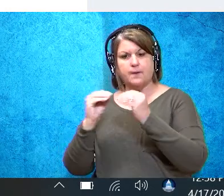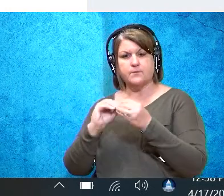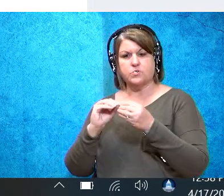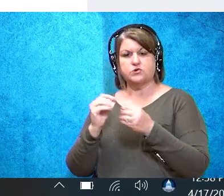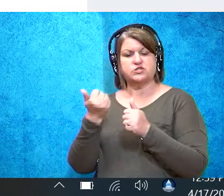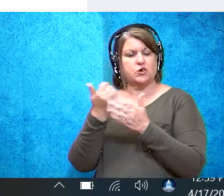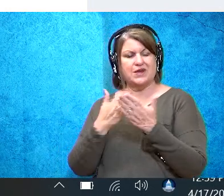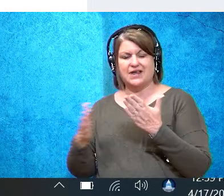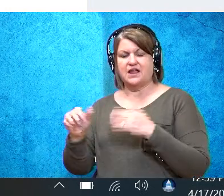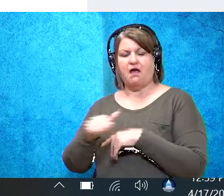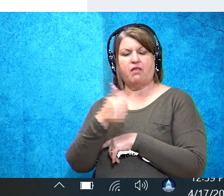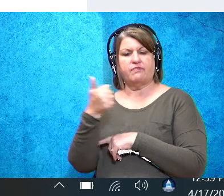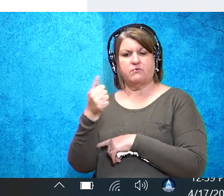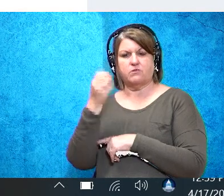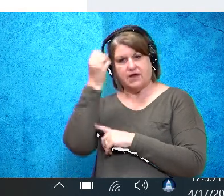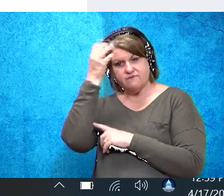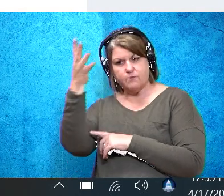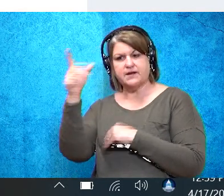child.